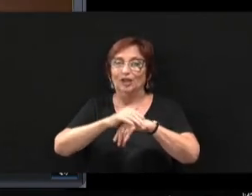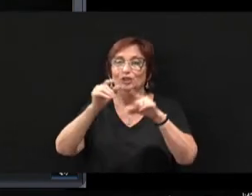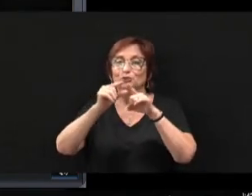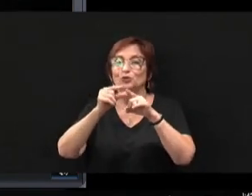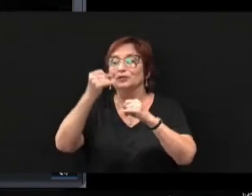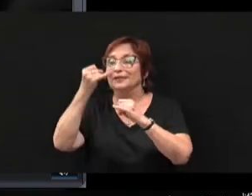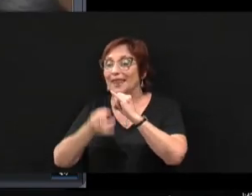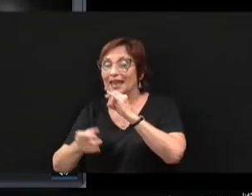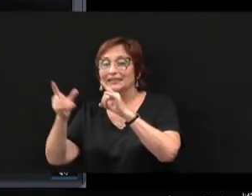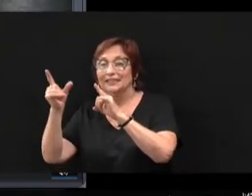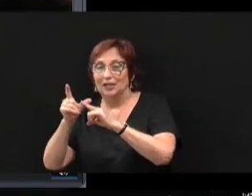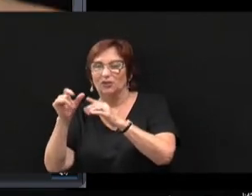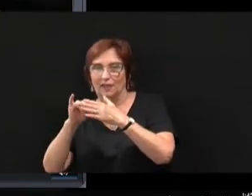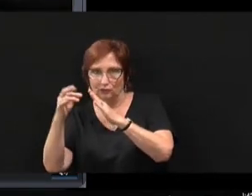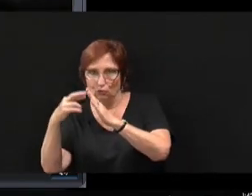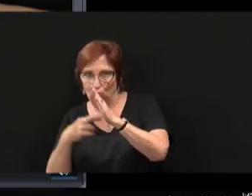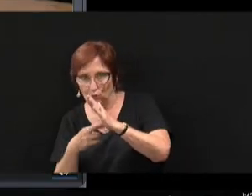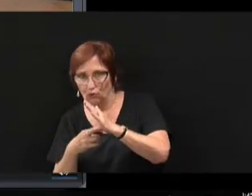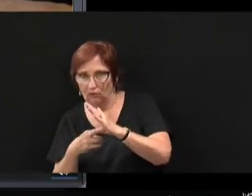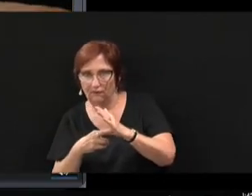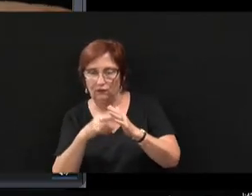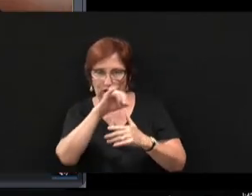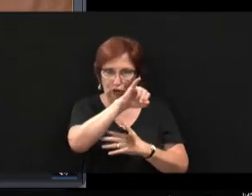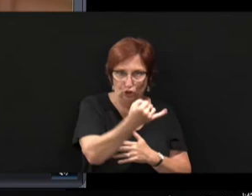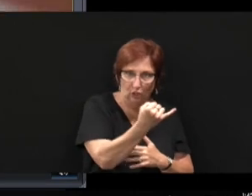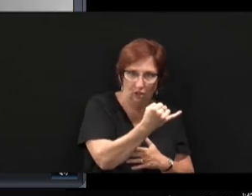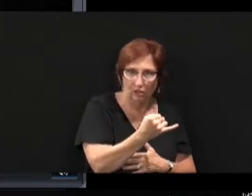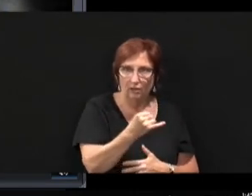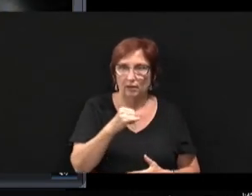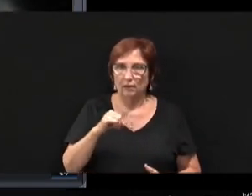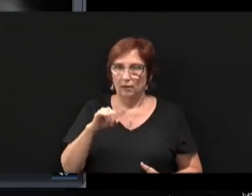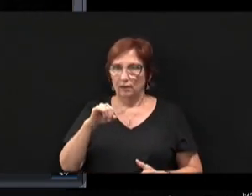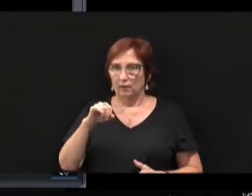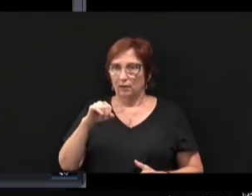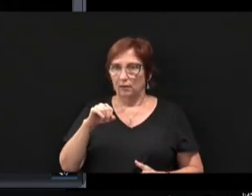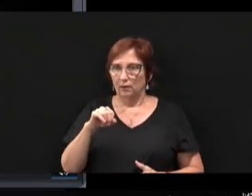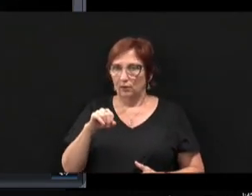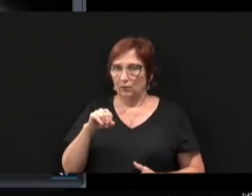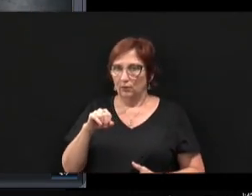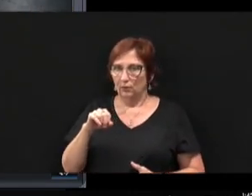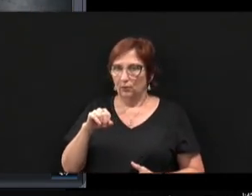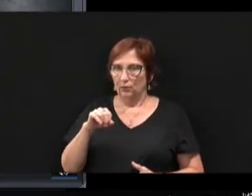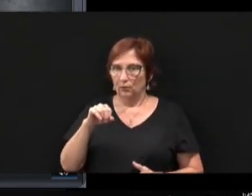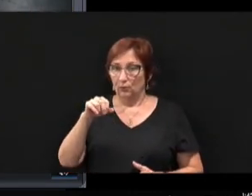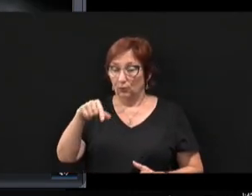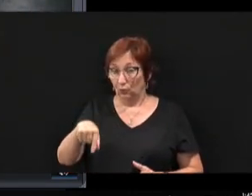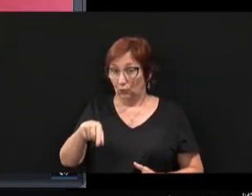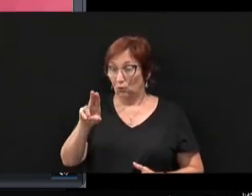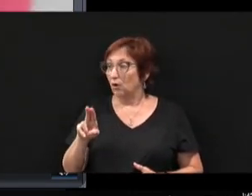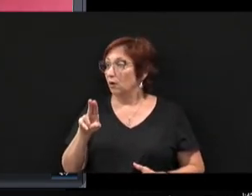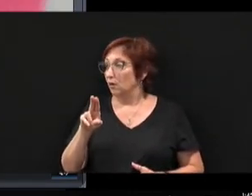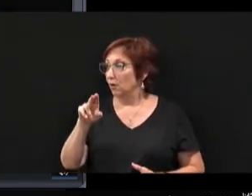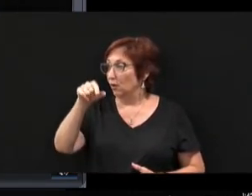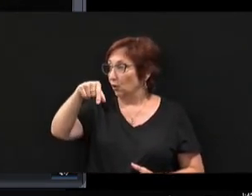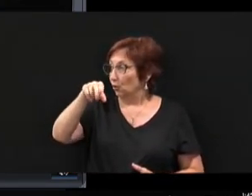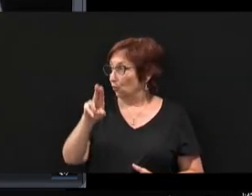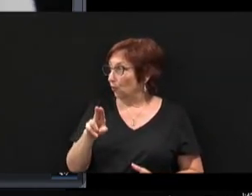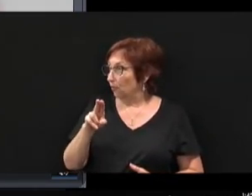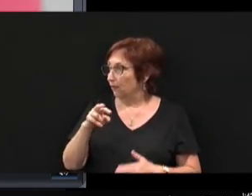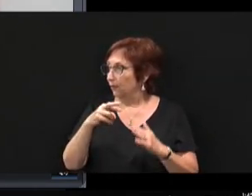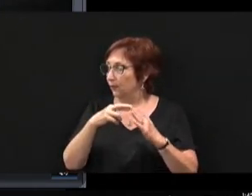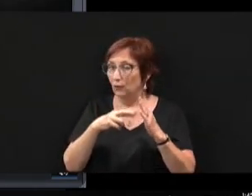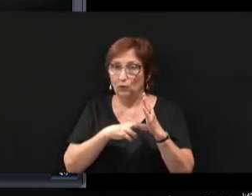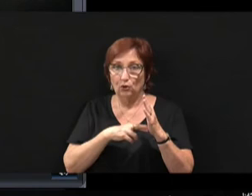letter. Great. What's the rule?